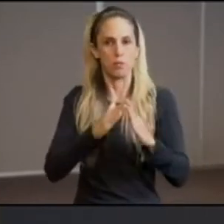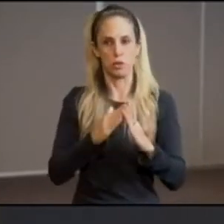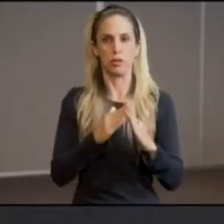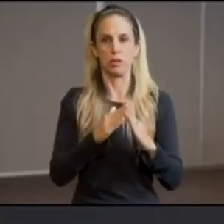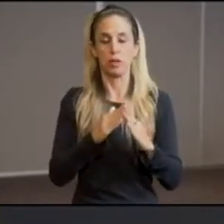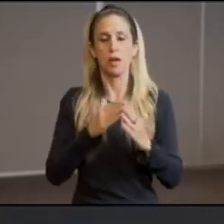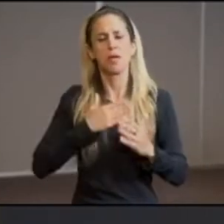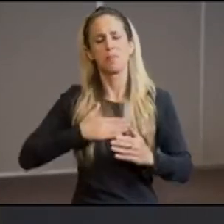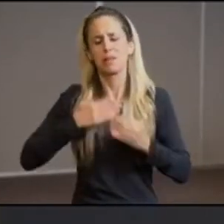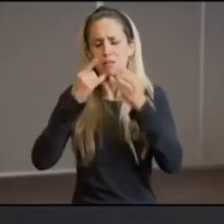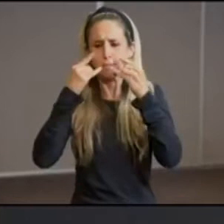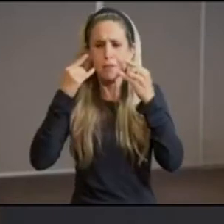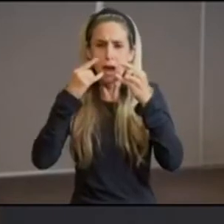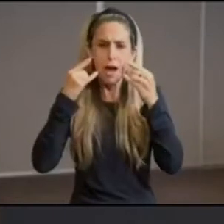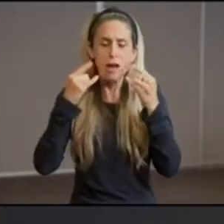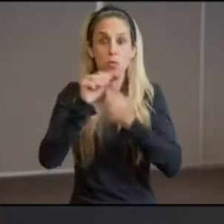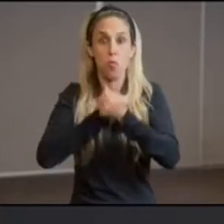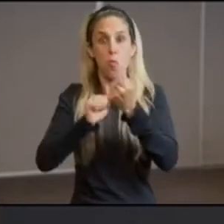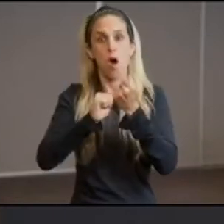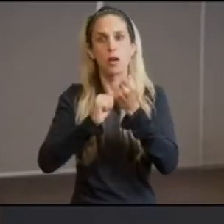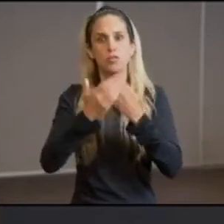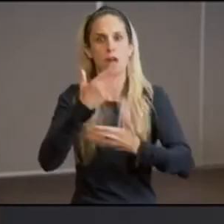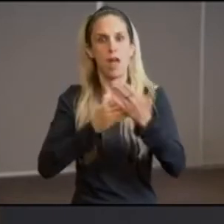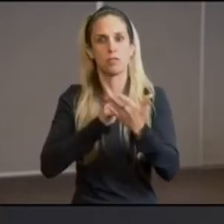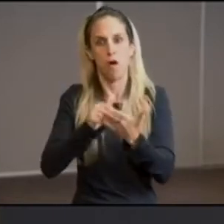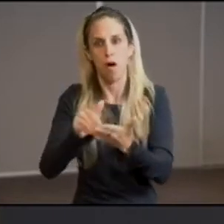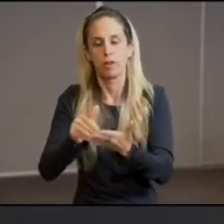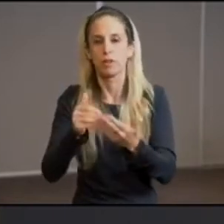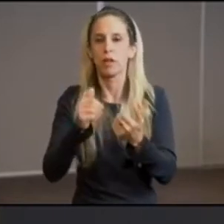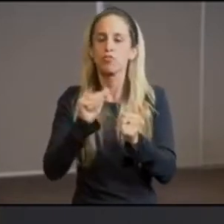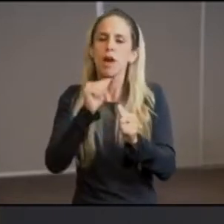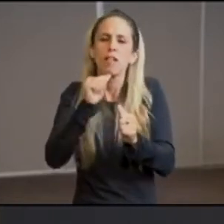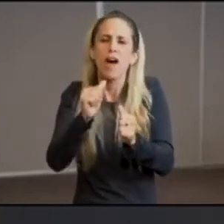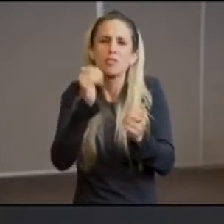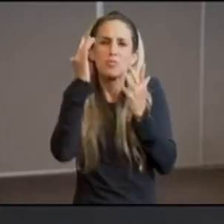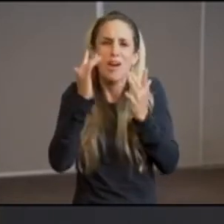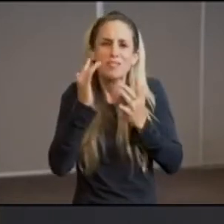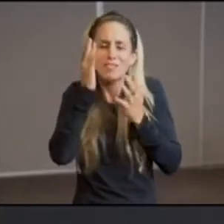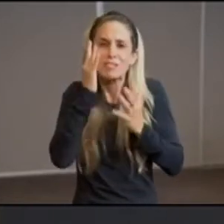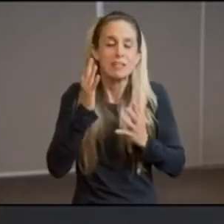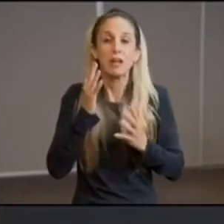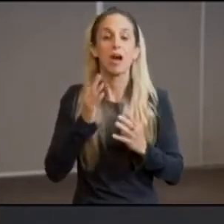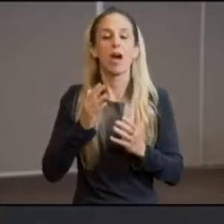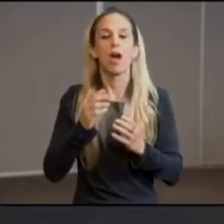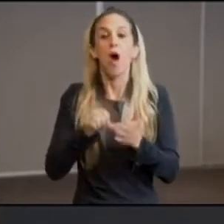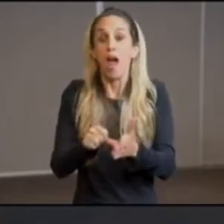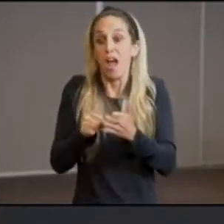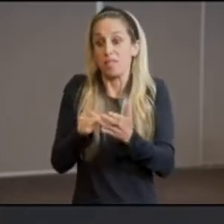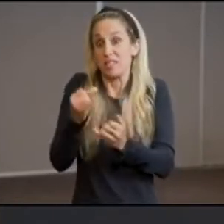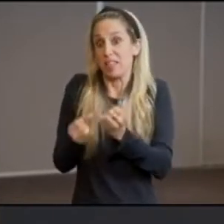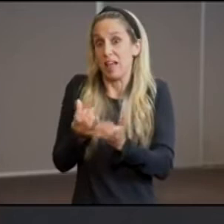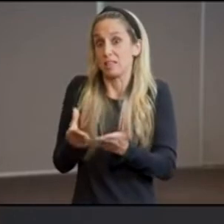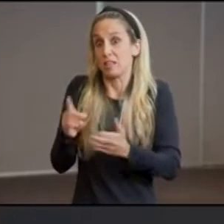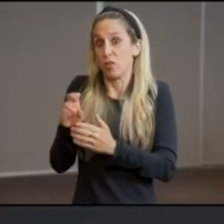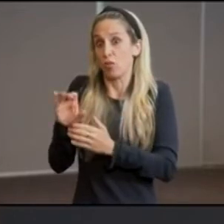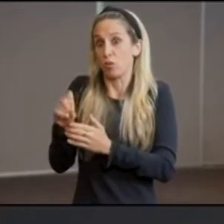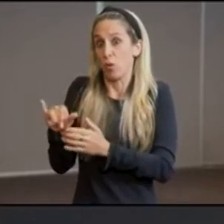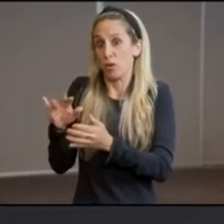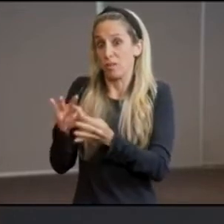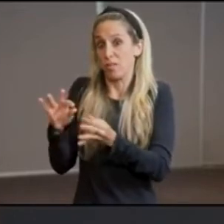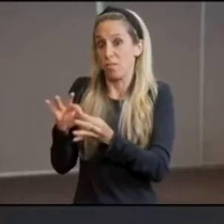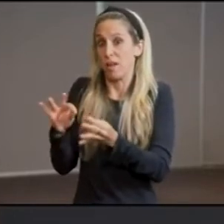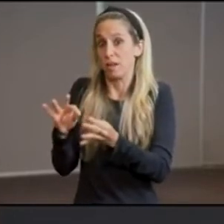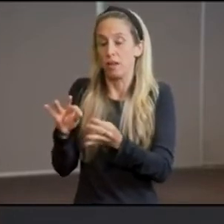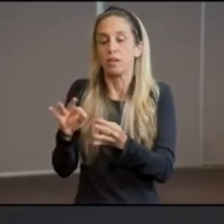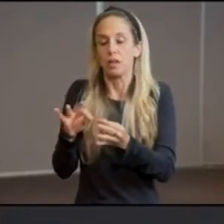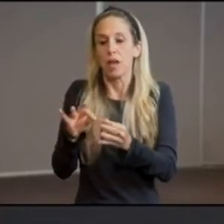masks, wash your hands often, try not to touch your face. And I just want to emphasize the last thing that Dr. Cody said is, we